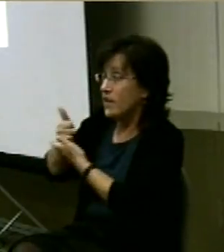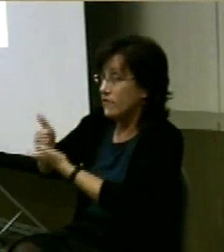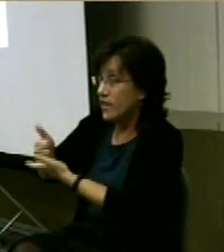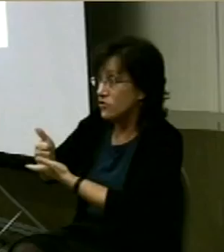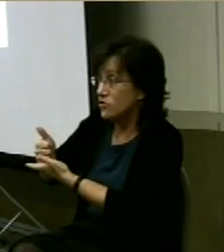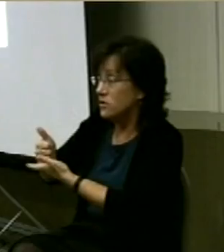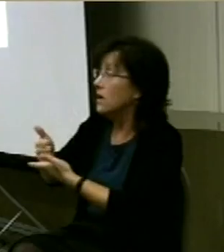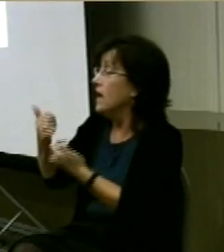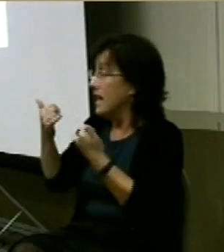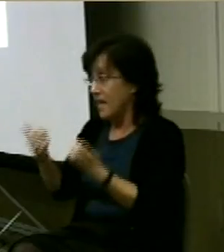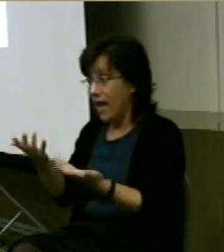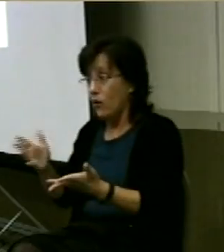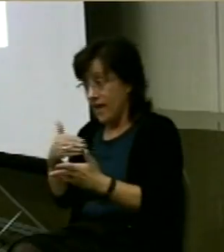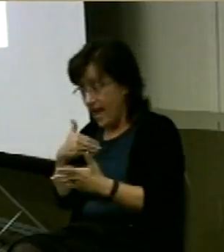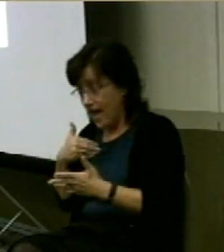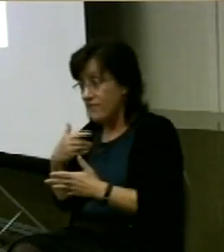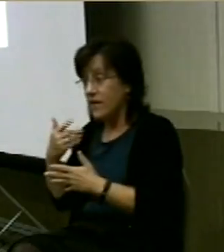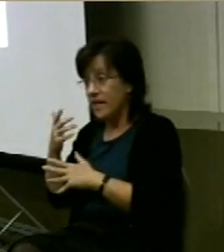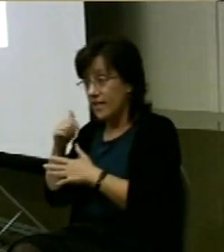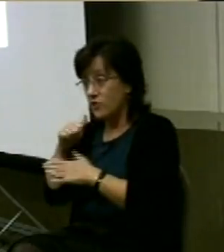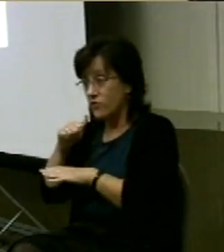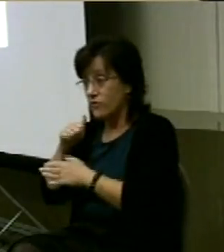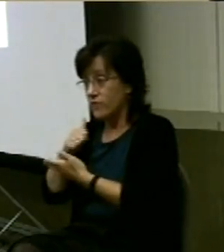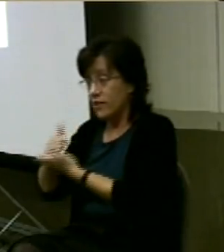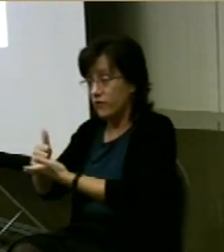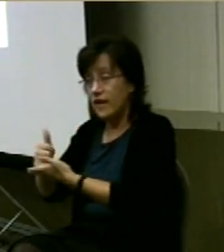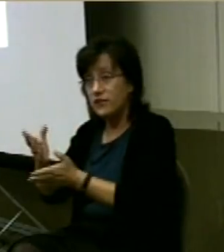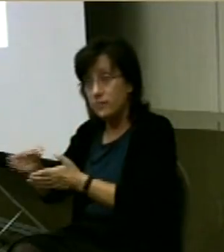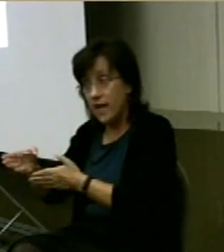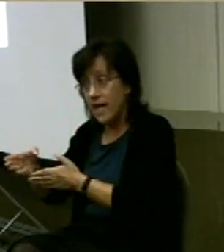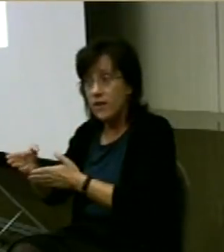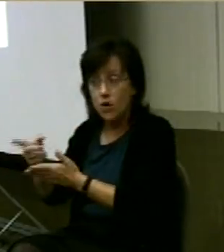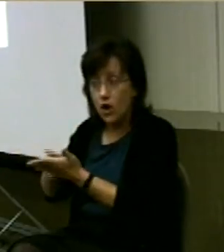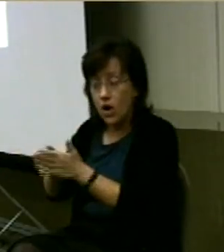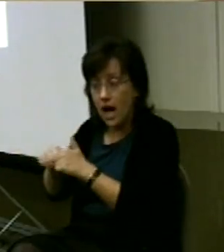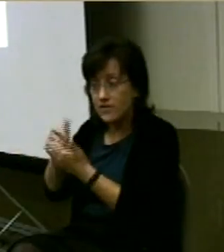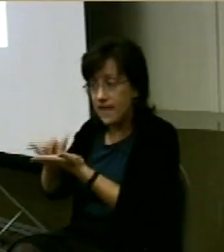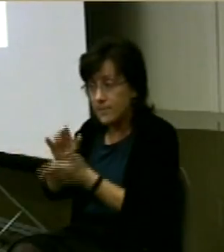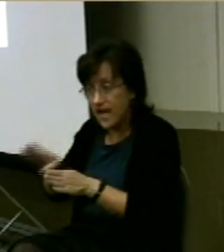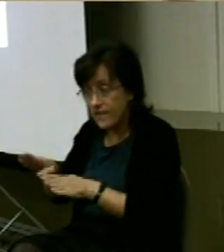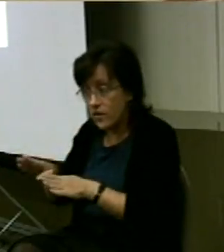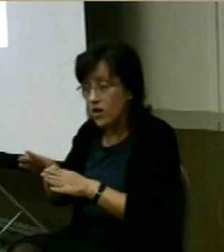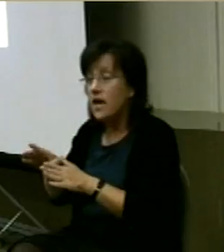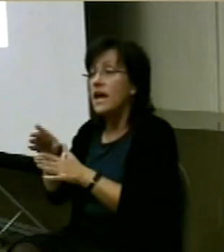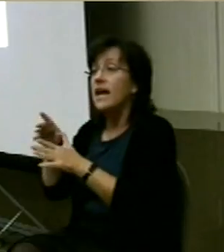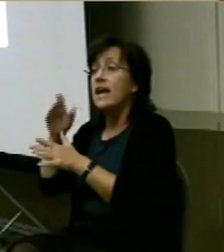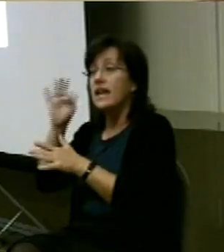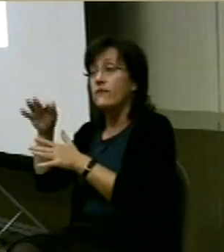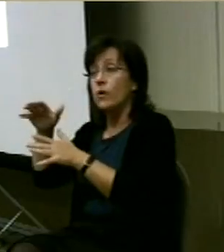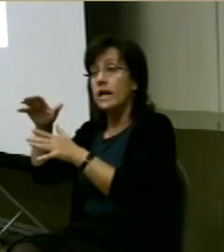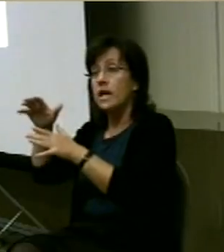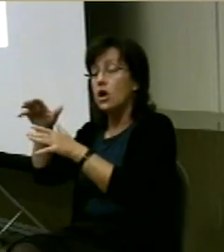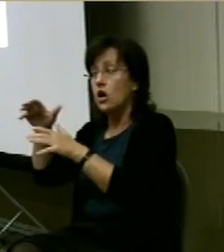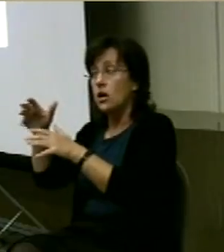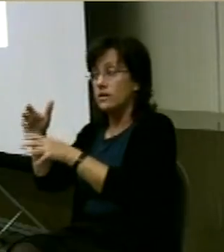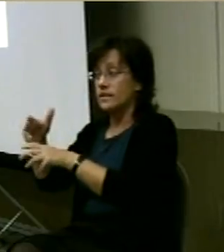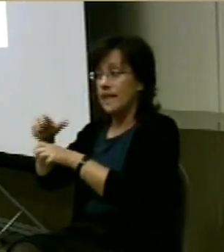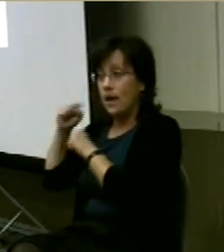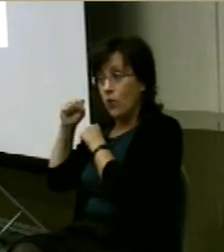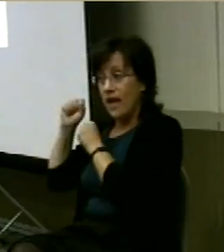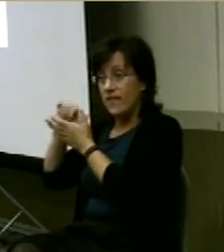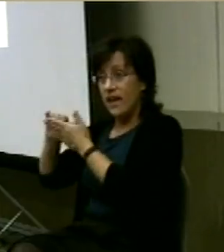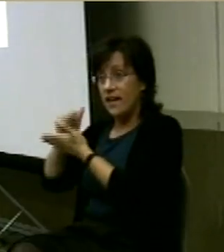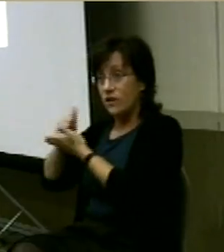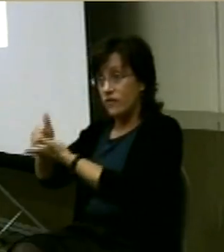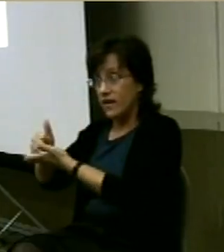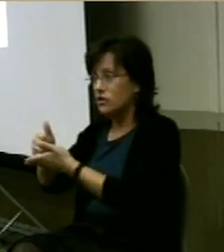like now that we have an intervention in place? And then should we decide to remove that intervention, how does that behavior maintain or not maintain once we